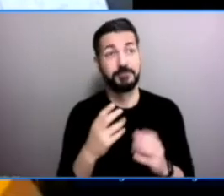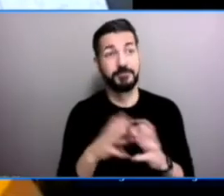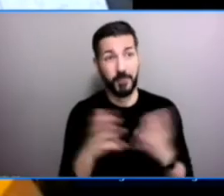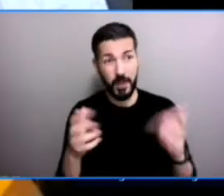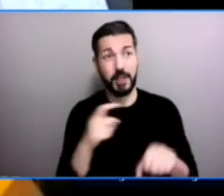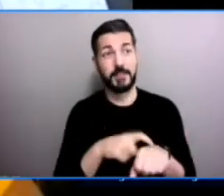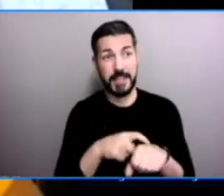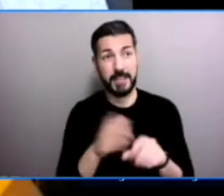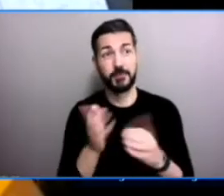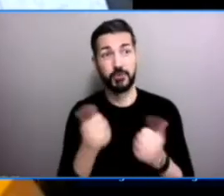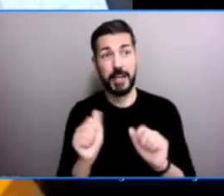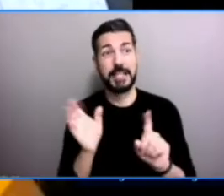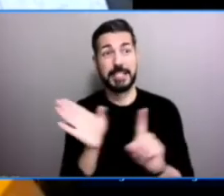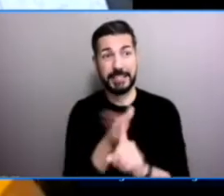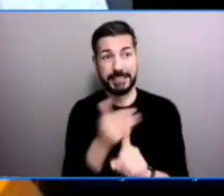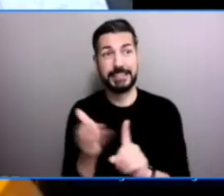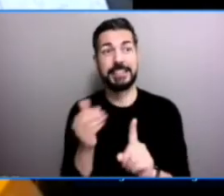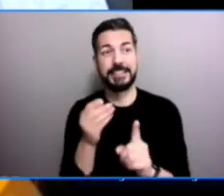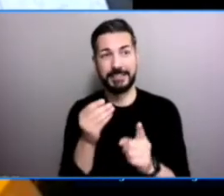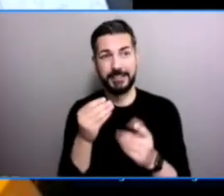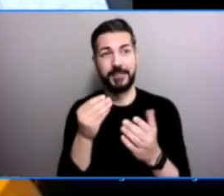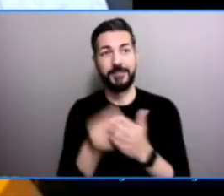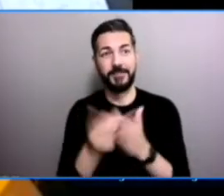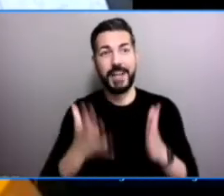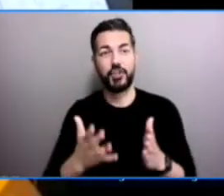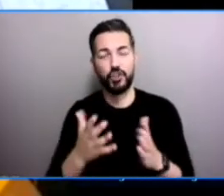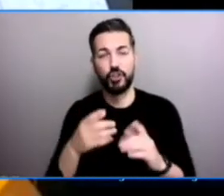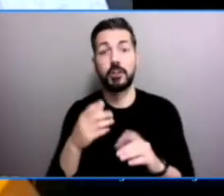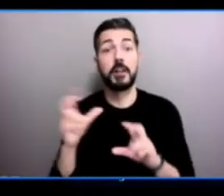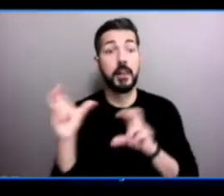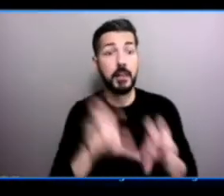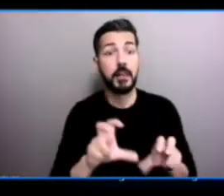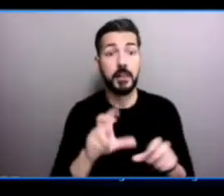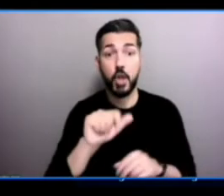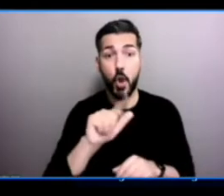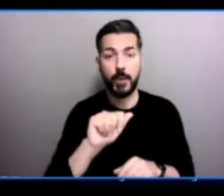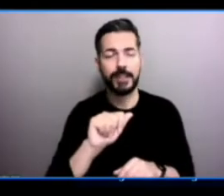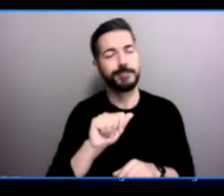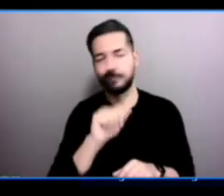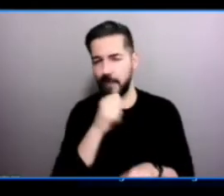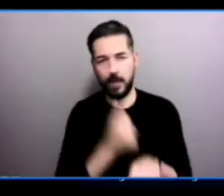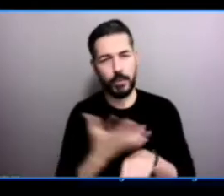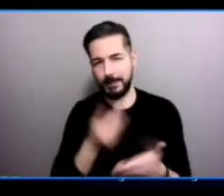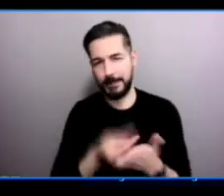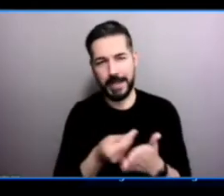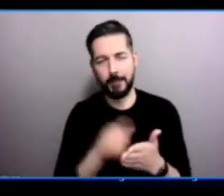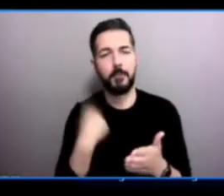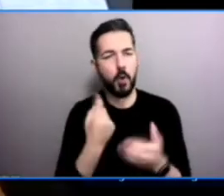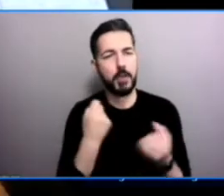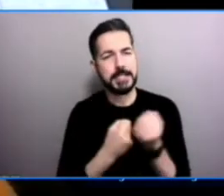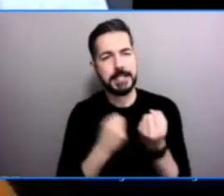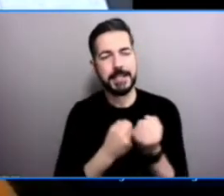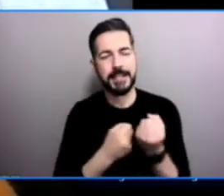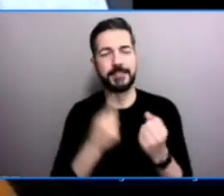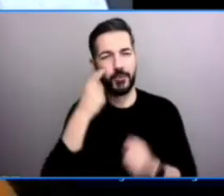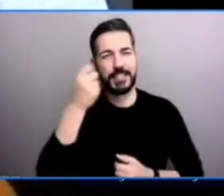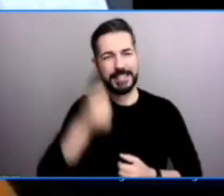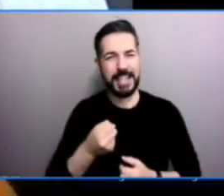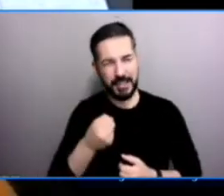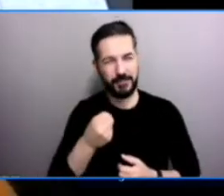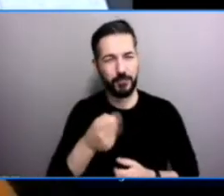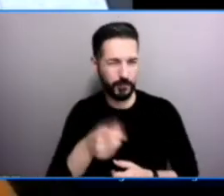Everybody who I know is incarcerated right now, and also from the help that we received from